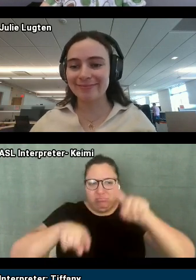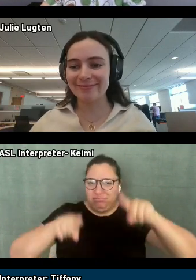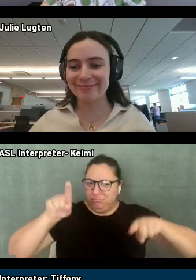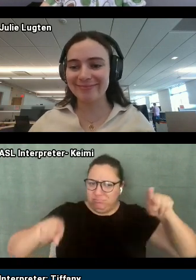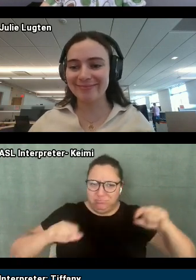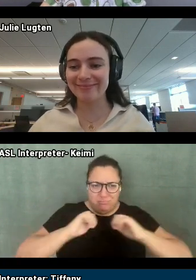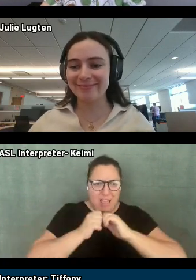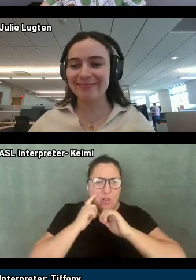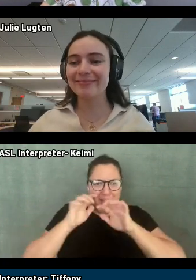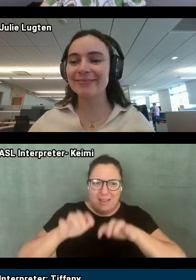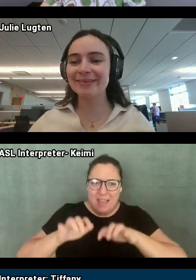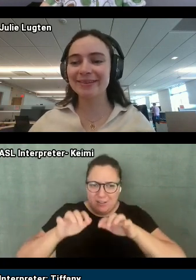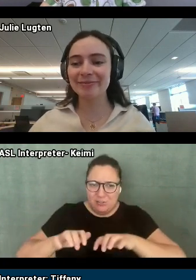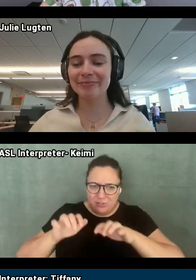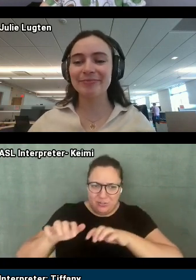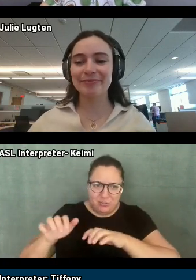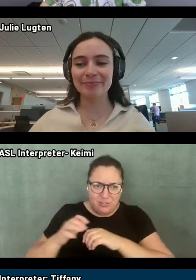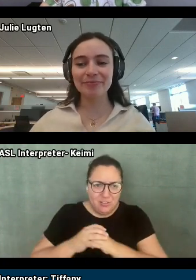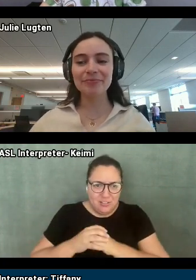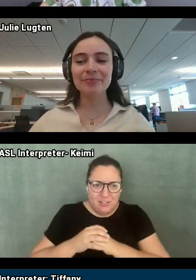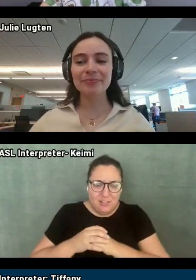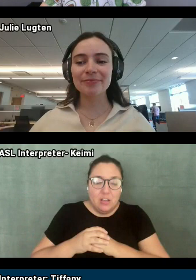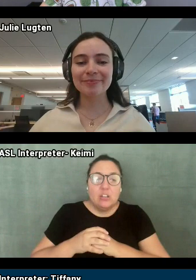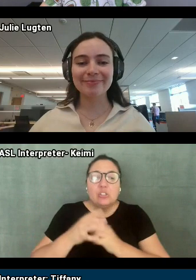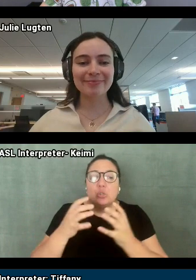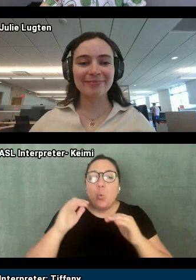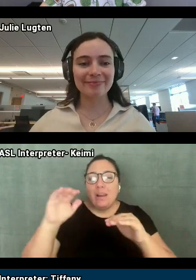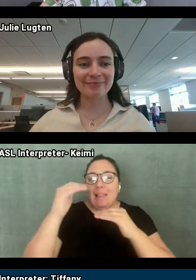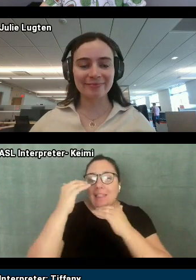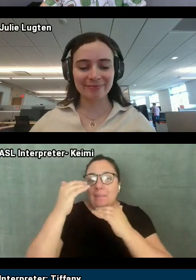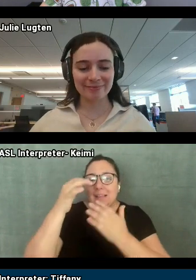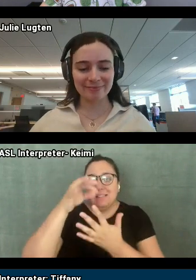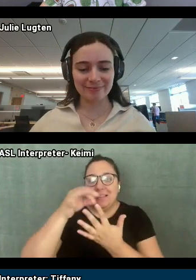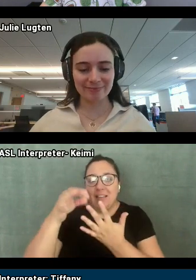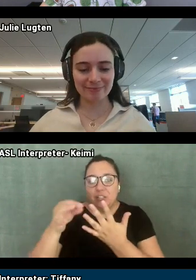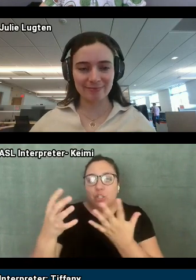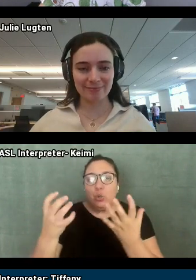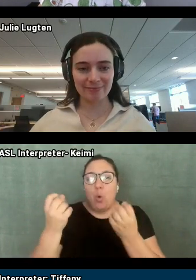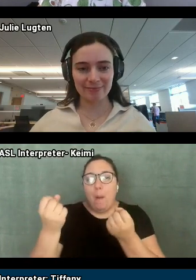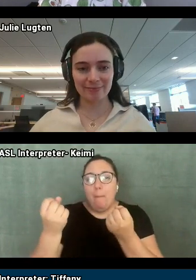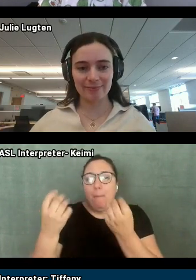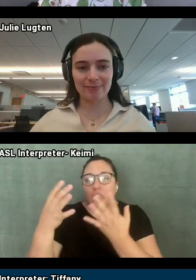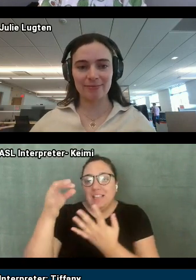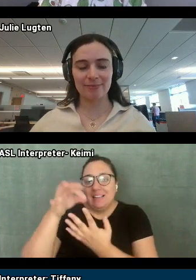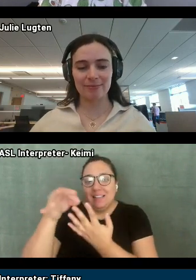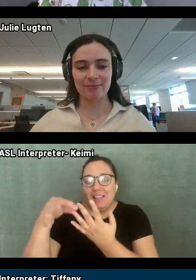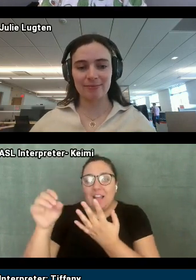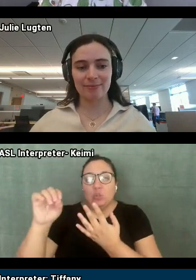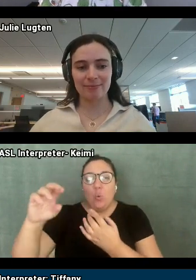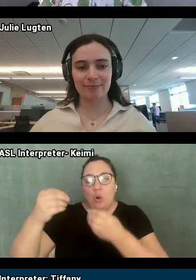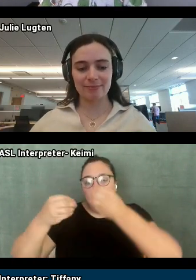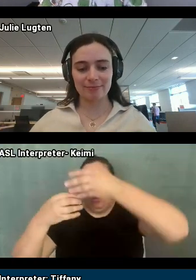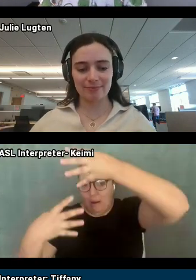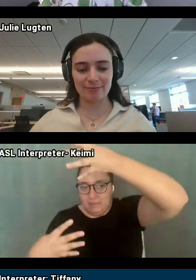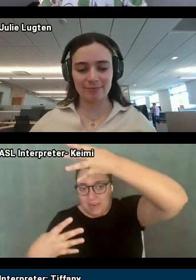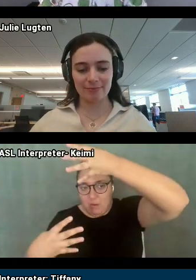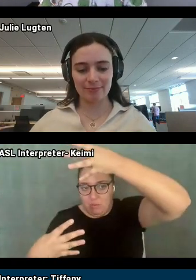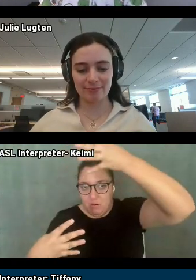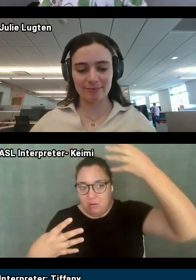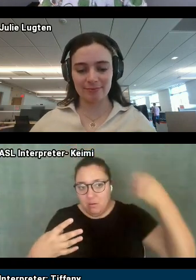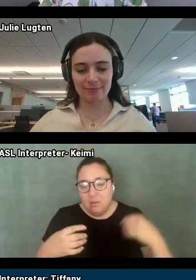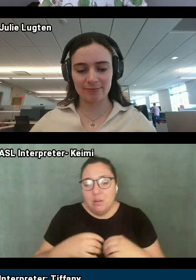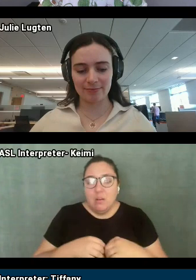time. So you want to limit selections and use a multi-select or a drop-down select when you can. And this